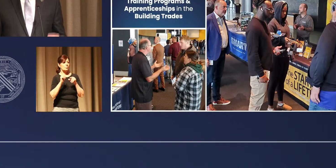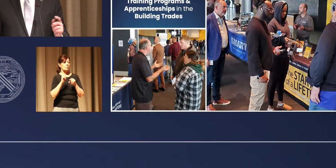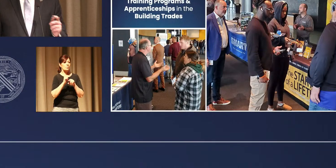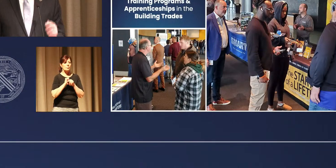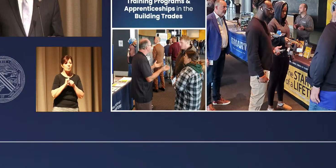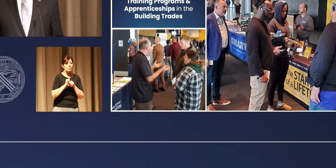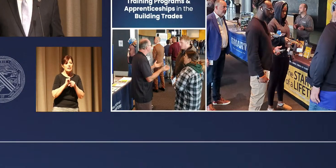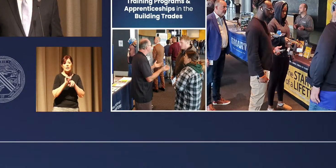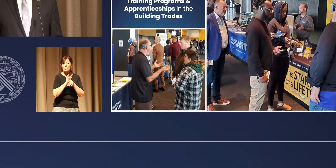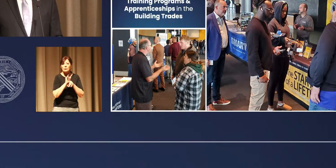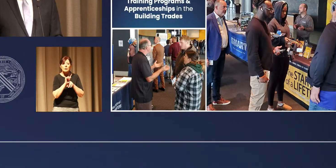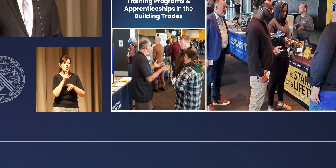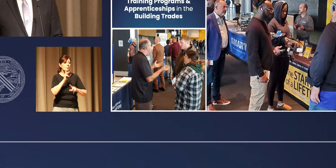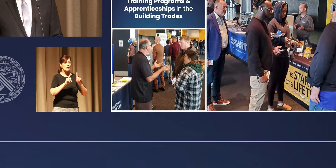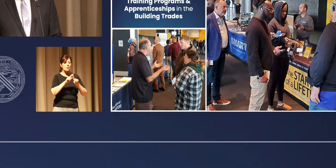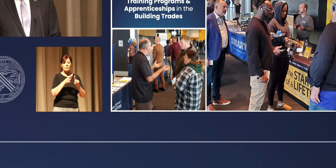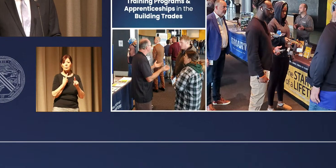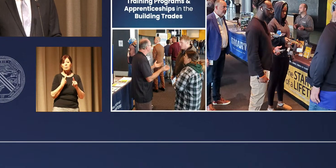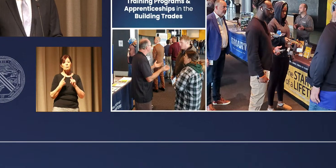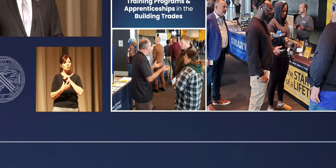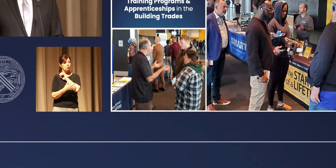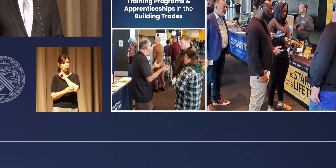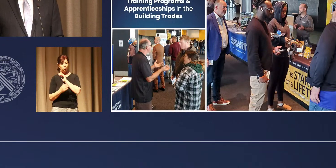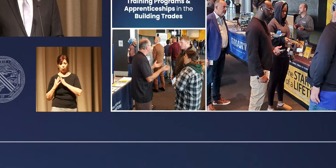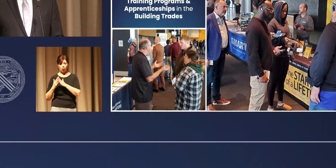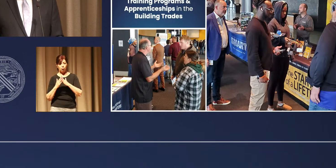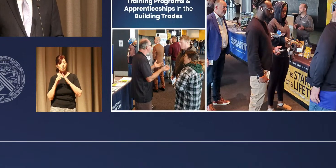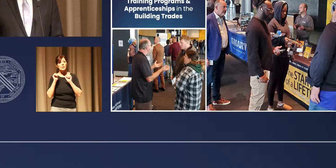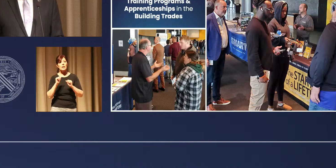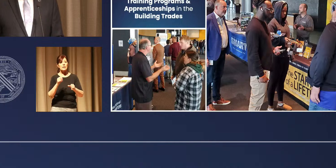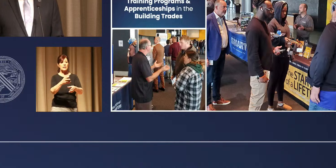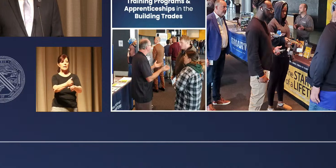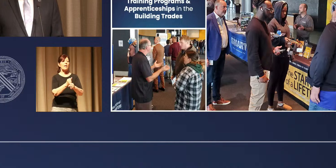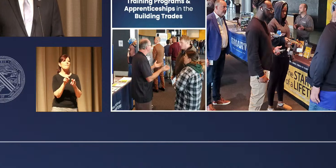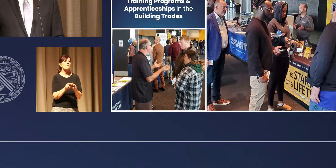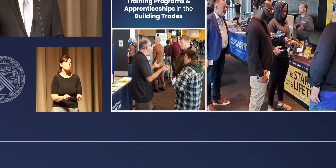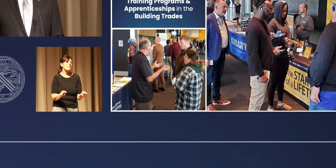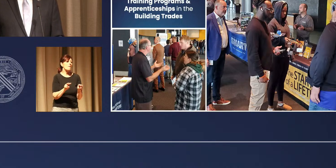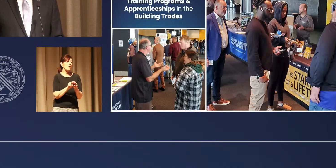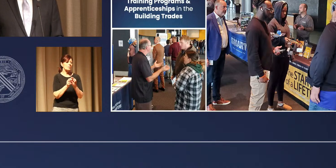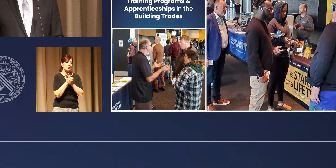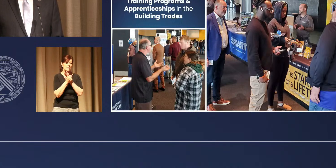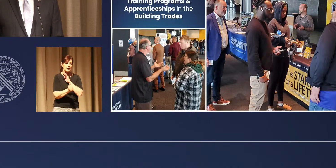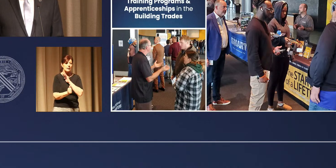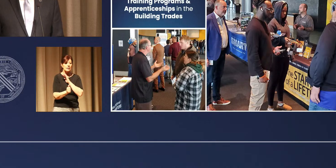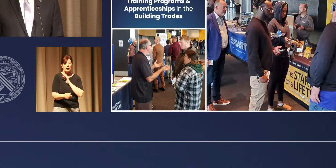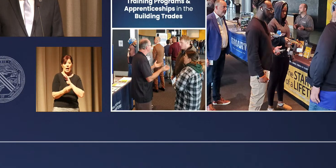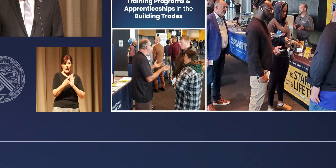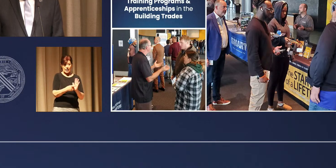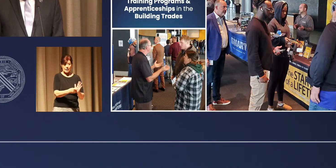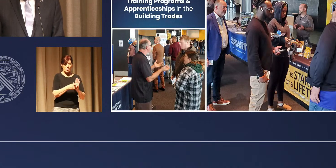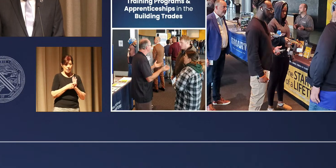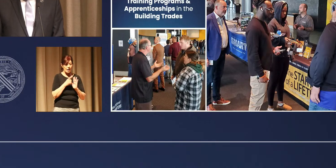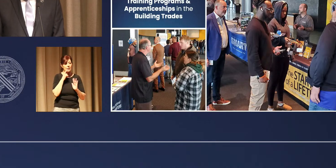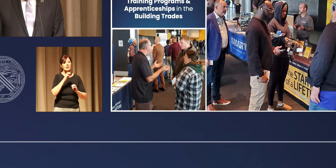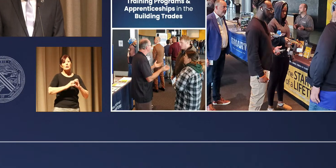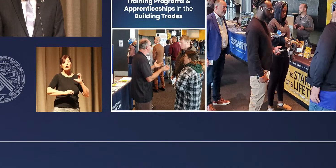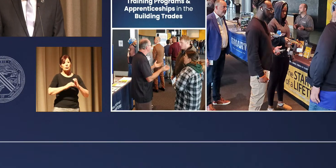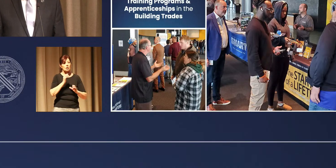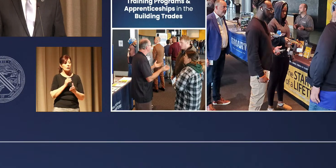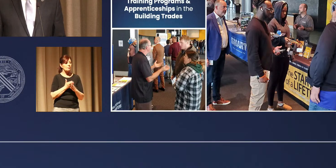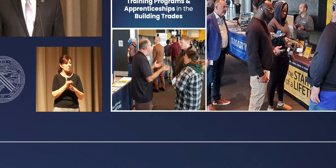trades, individuals from disadvantaged communities can acquire valuable skills in high demand in the construction